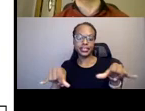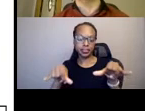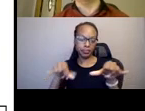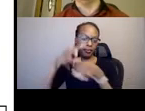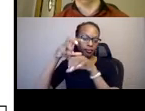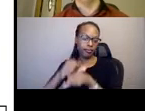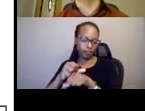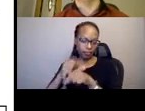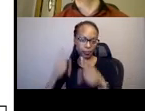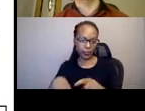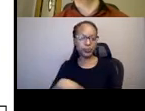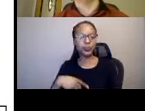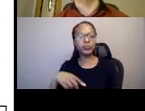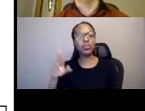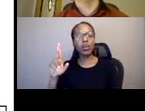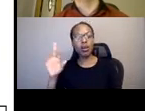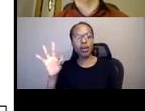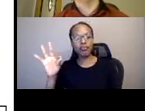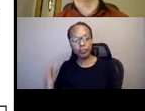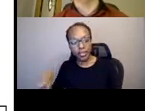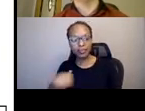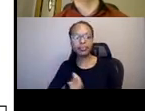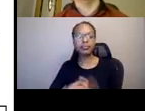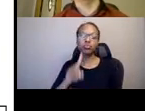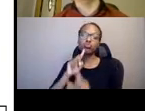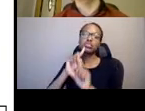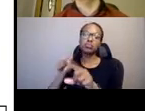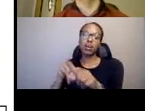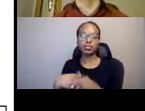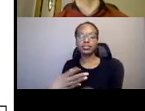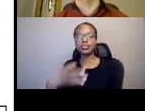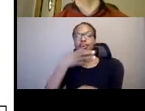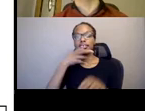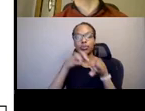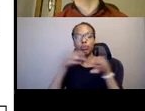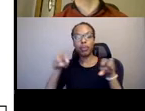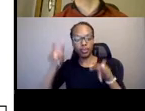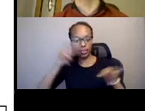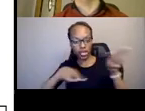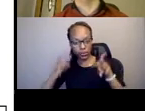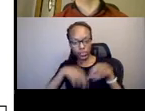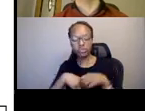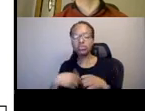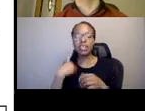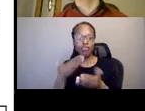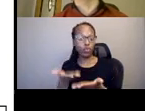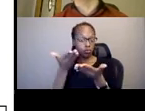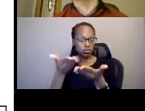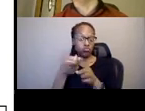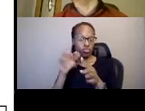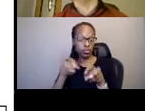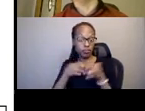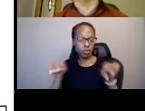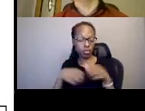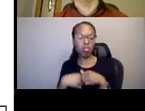process of RFP, there's response, there's expert panel evaluation, there are recommendations from the panel, then the